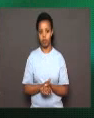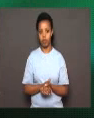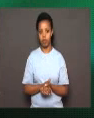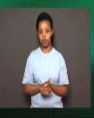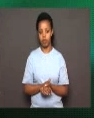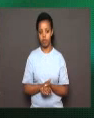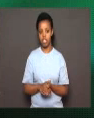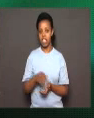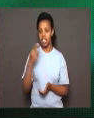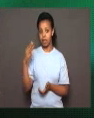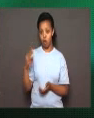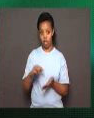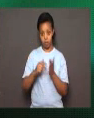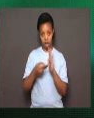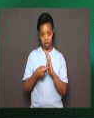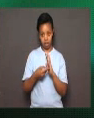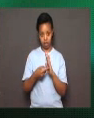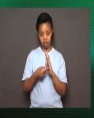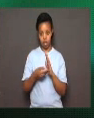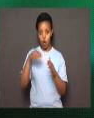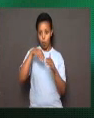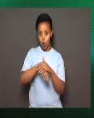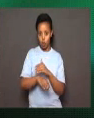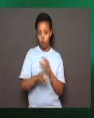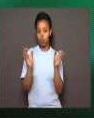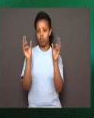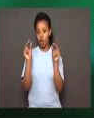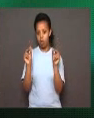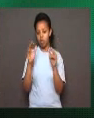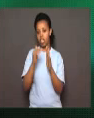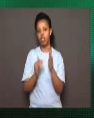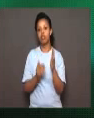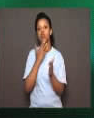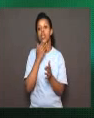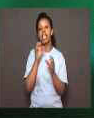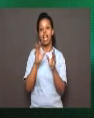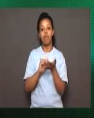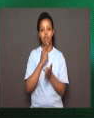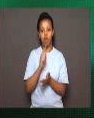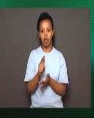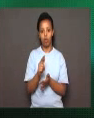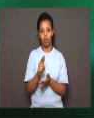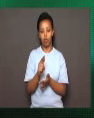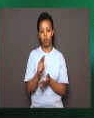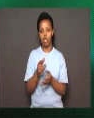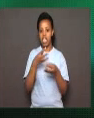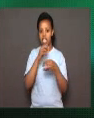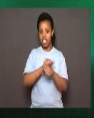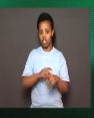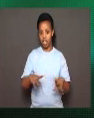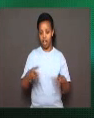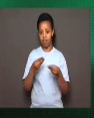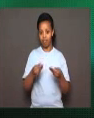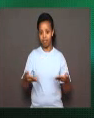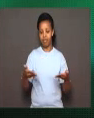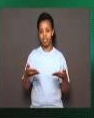Blue means there is no reducing sugar present, and brick red means